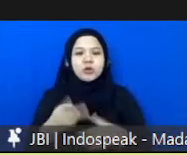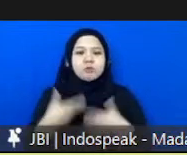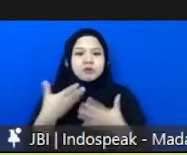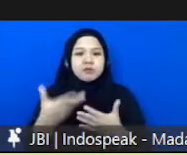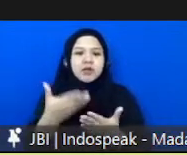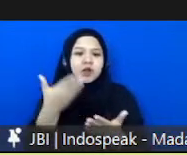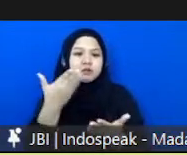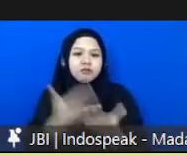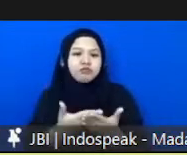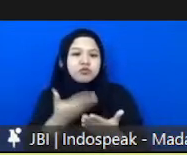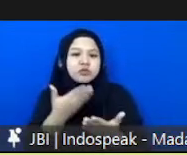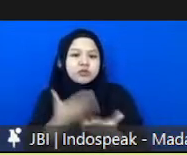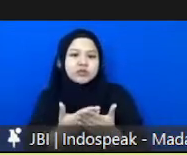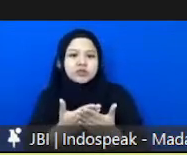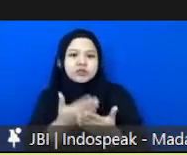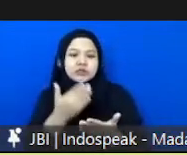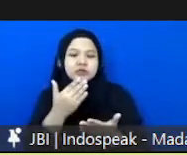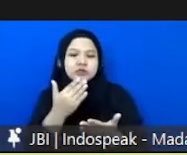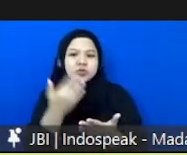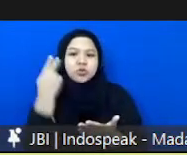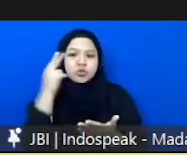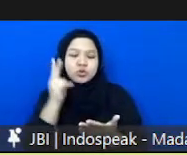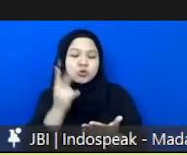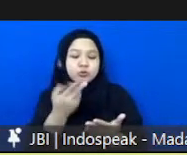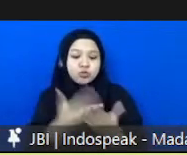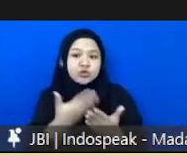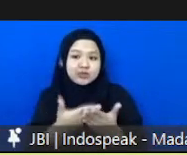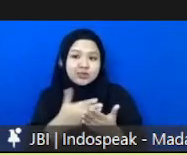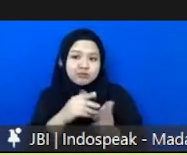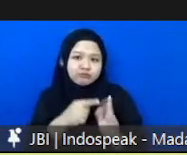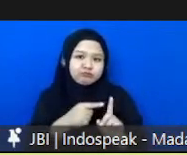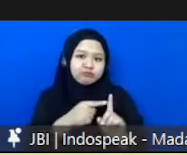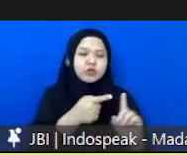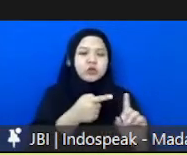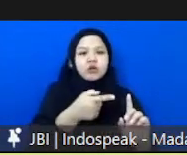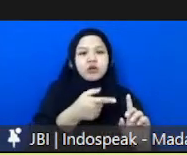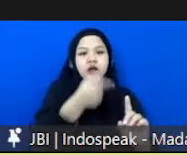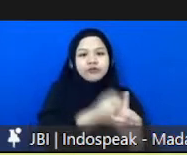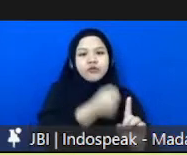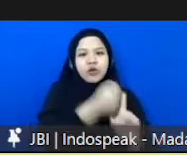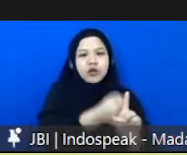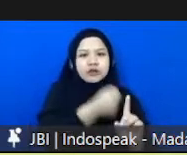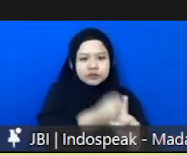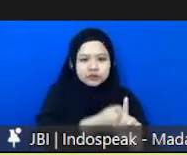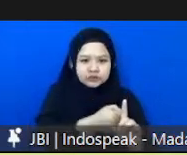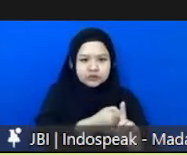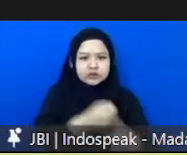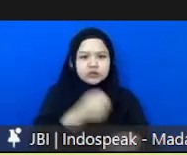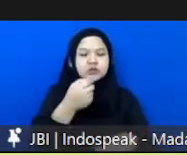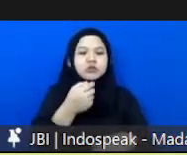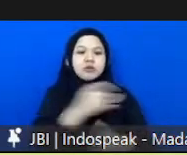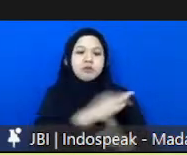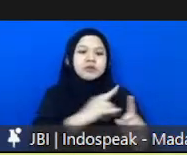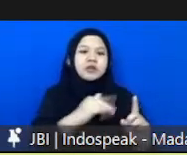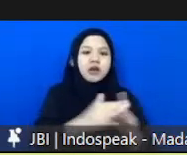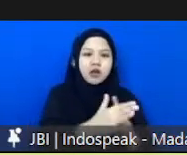this technology may be able to reduce dengue incidence in the community. So